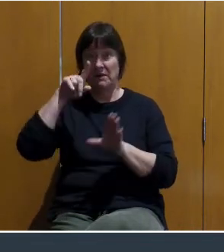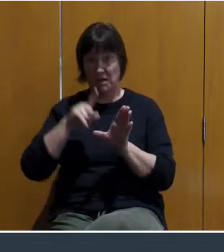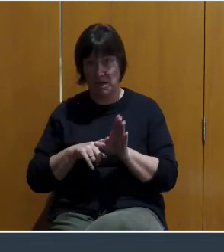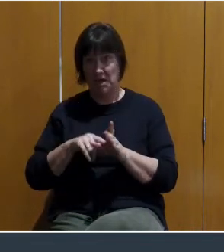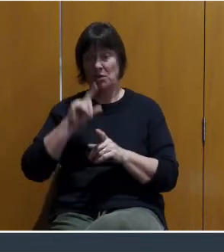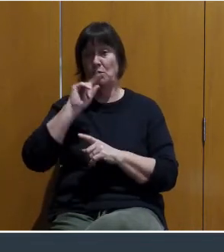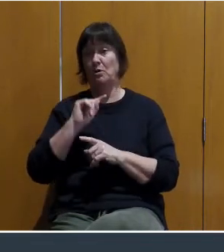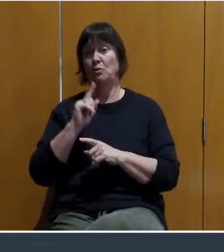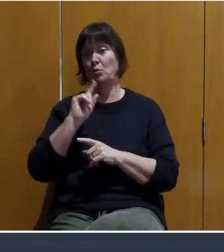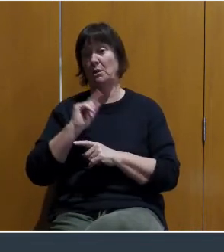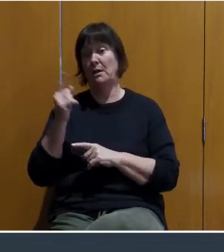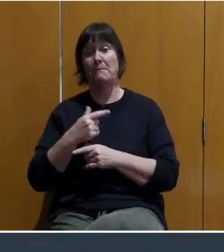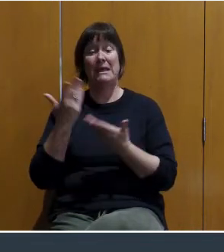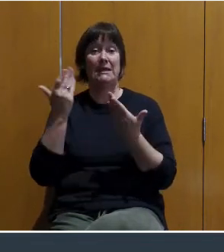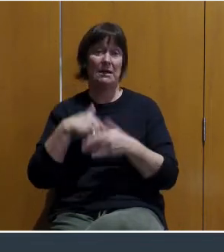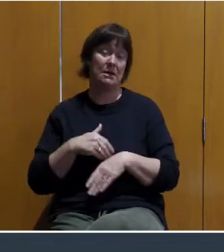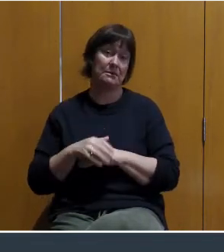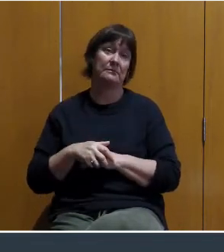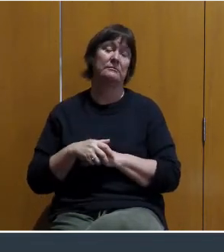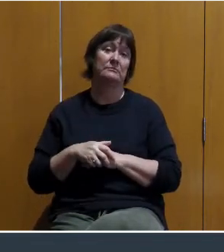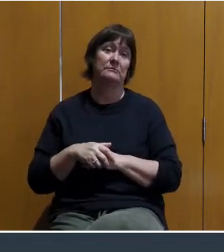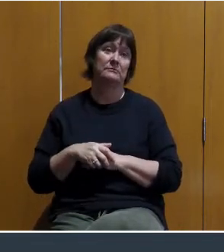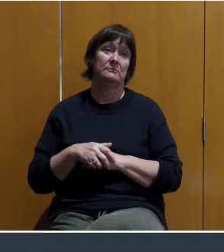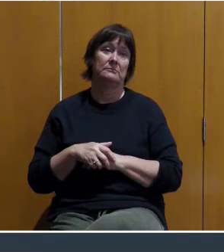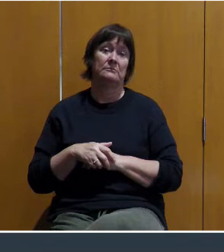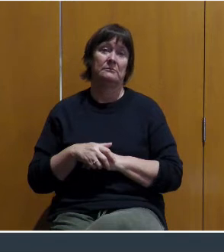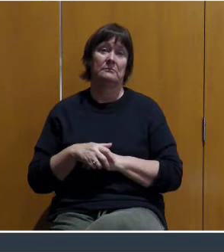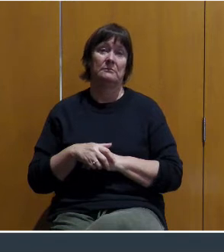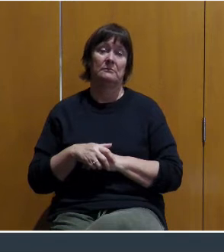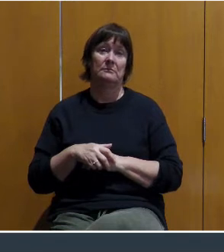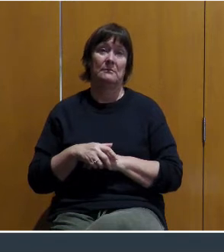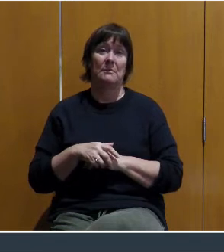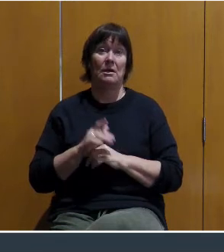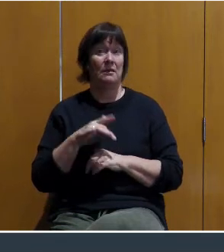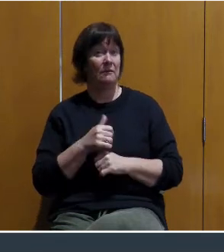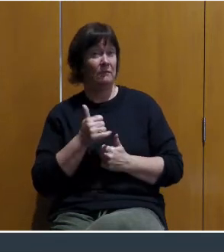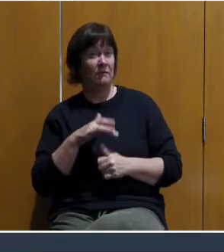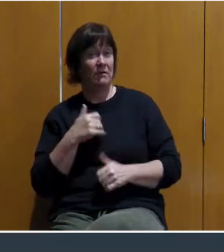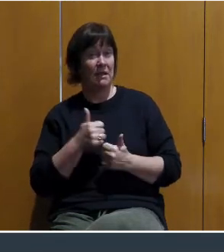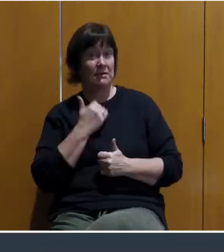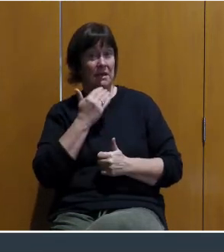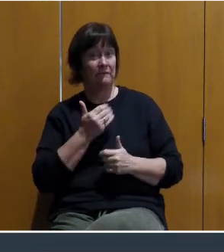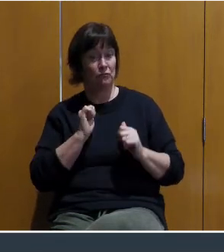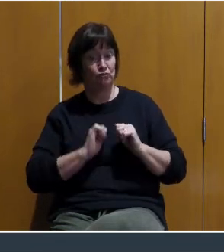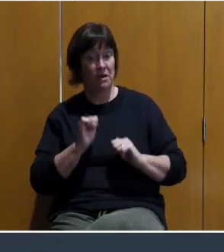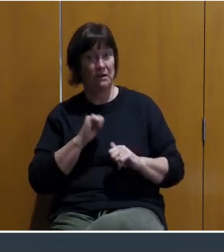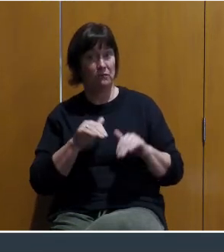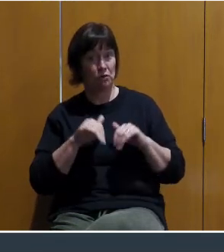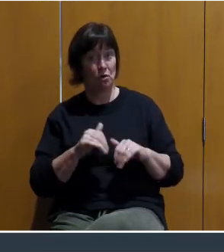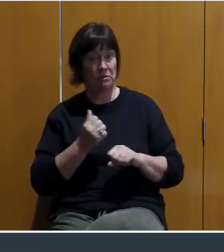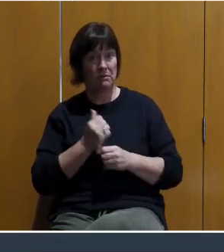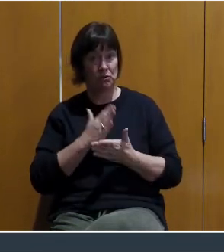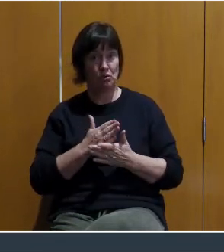come any night of the week. And that's quite adequate for training dogs sufficiently to keep them under